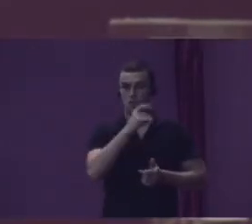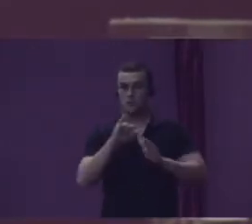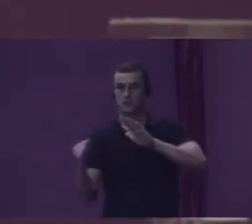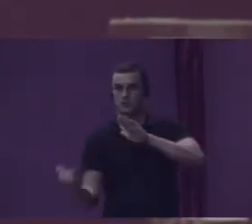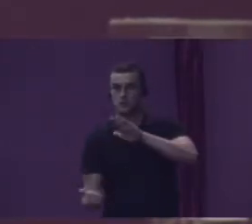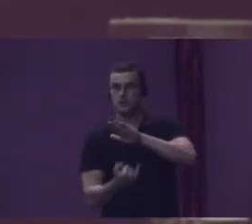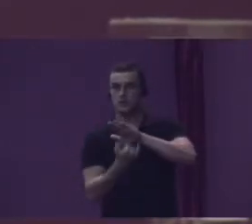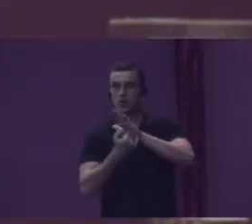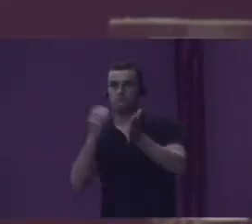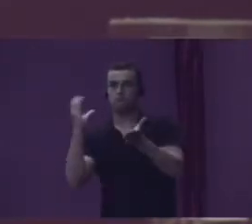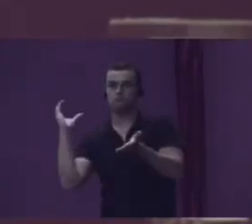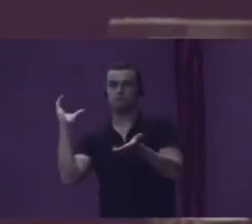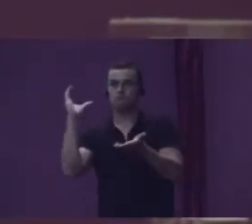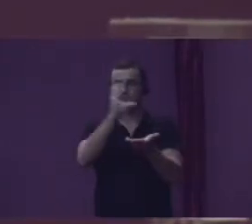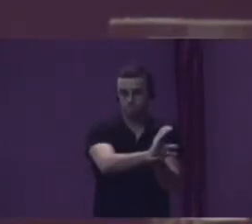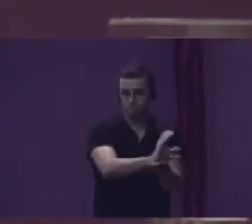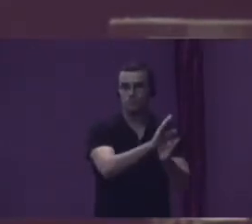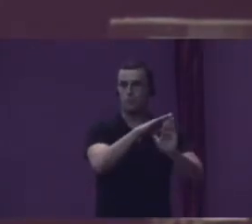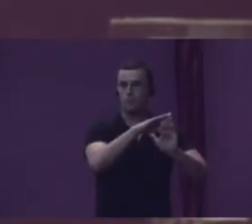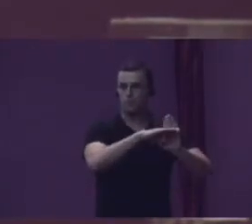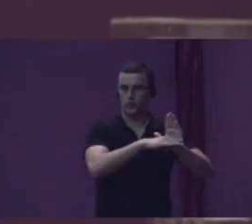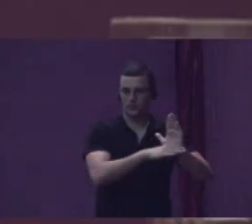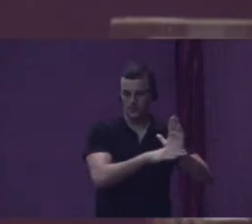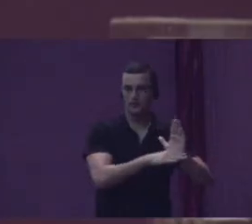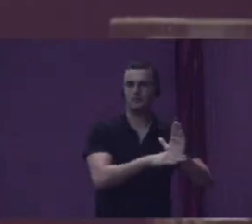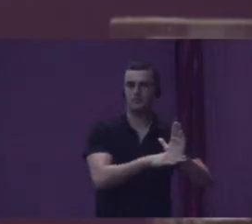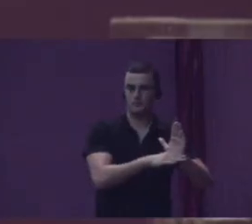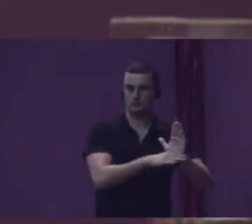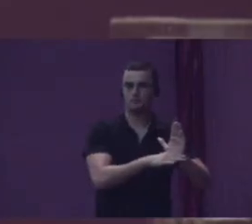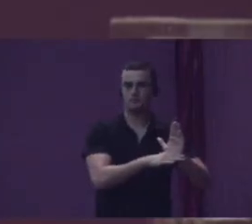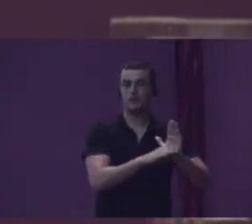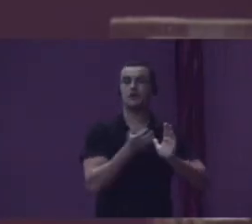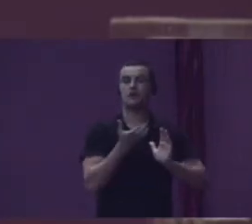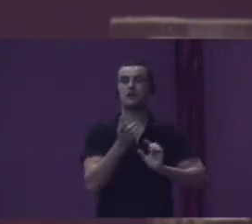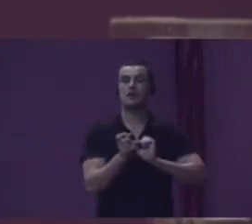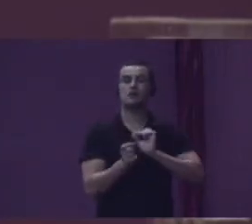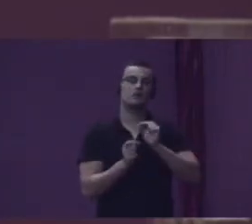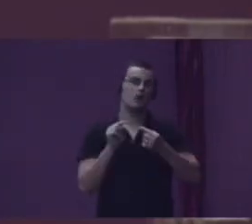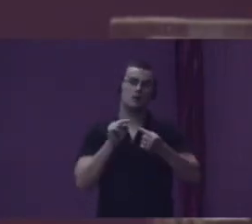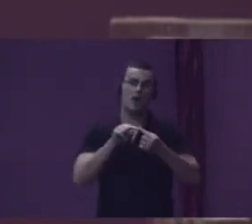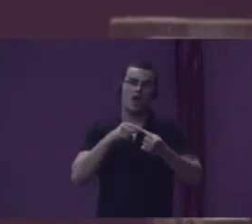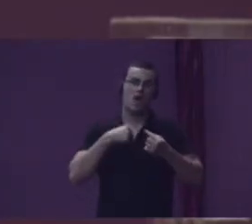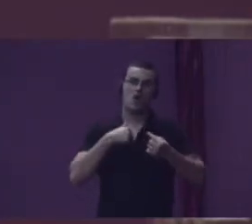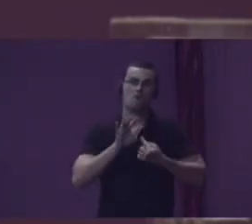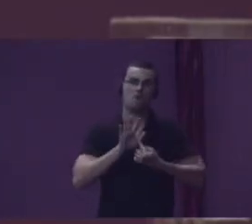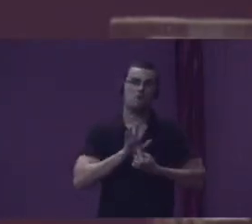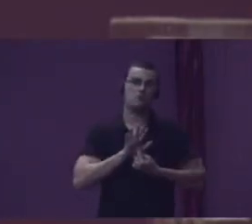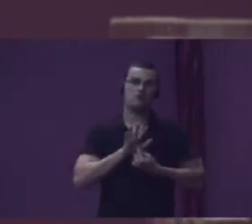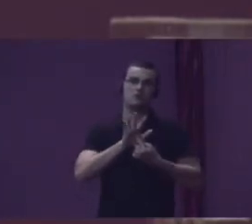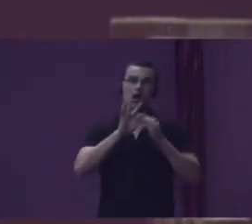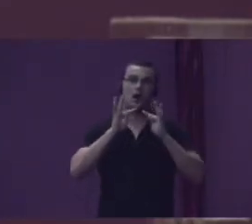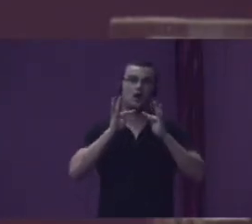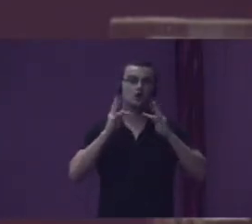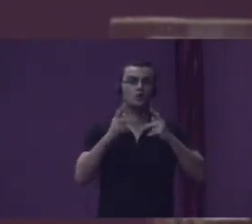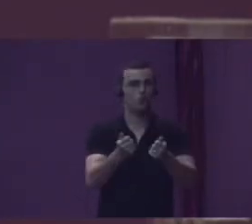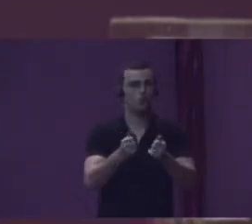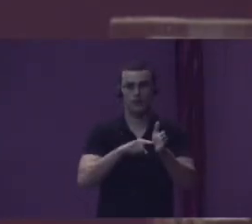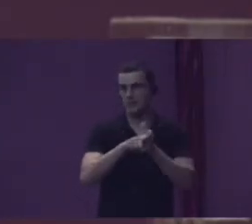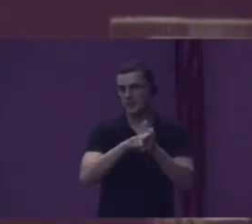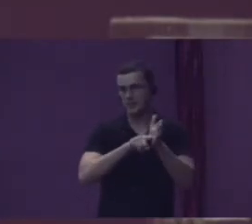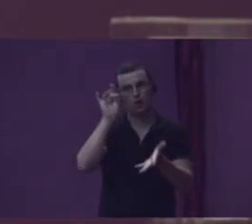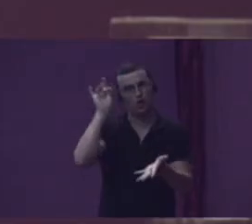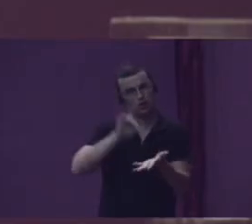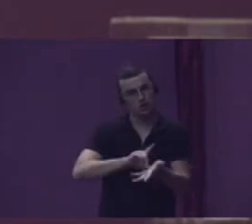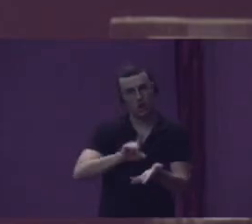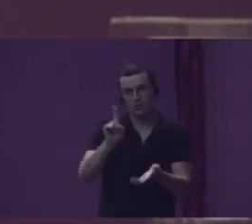Briefly, these are some objectives to the session. I won't be presenting original research. I'll be talking about the work that